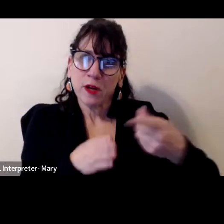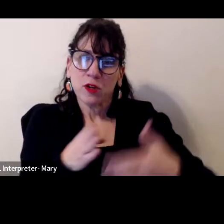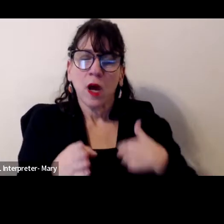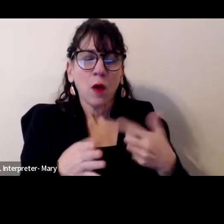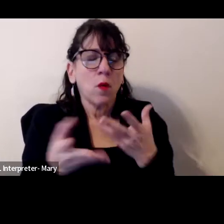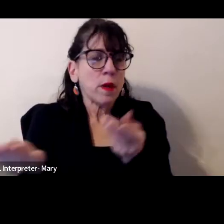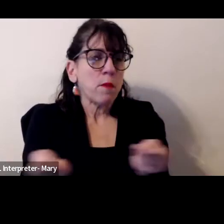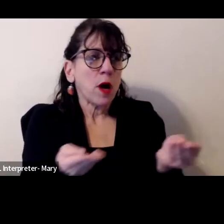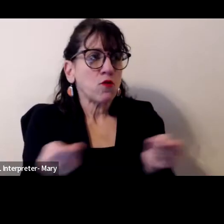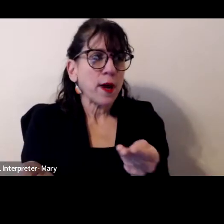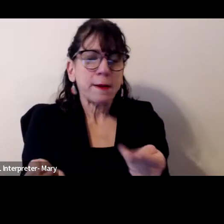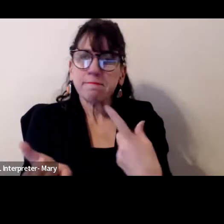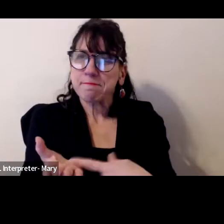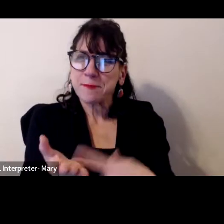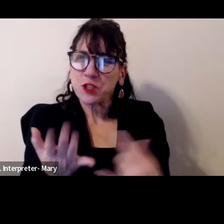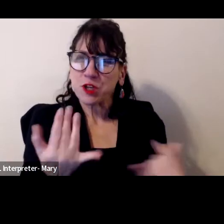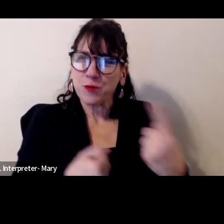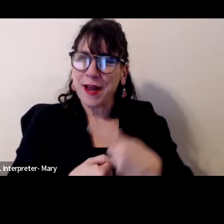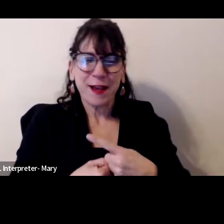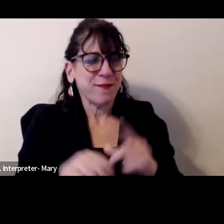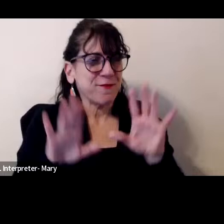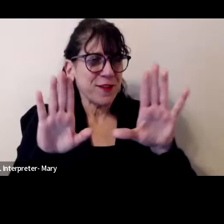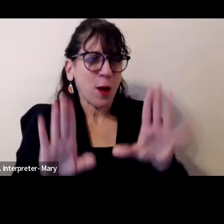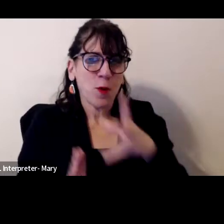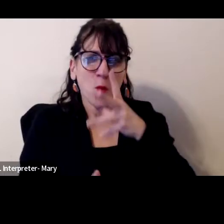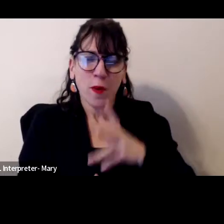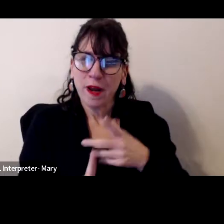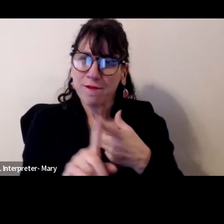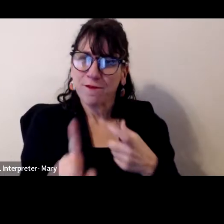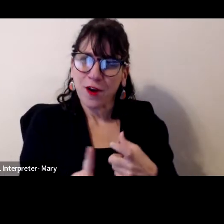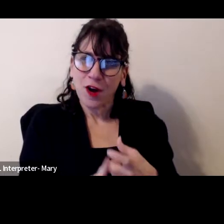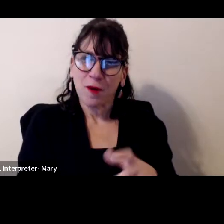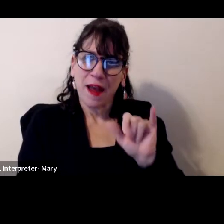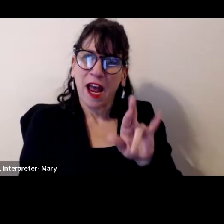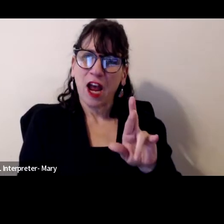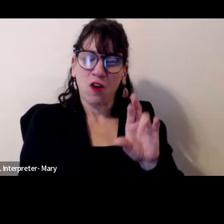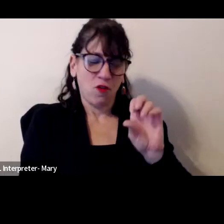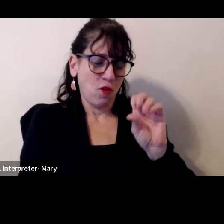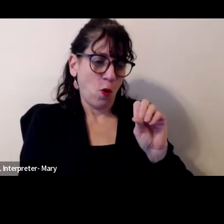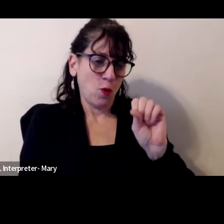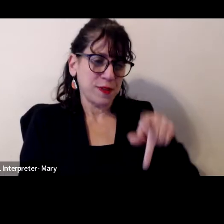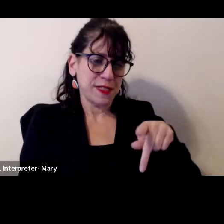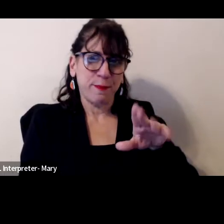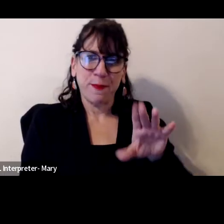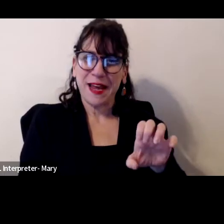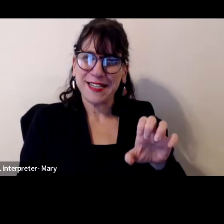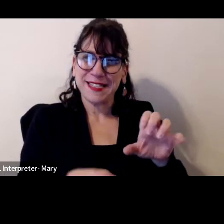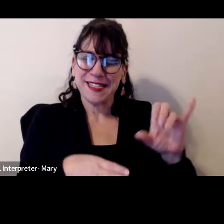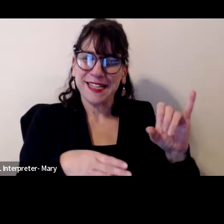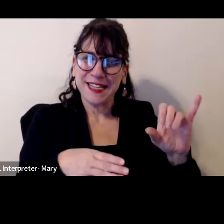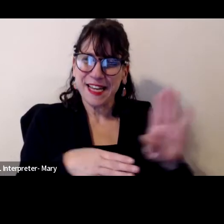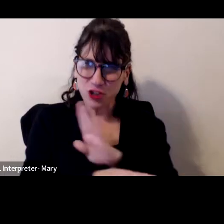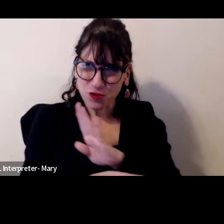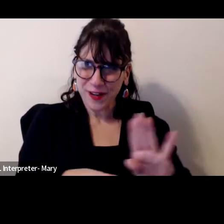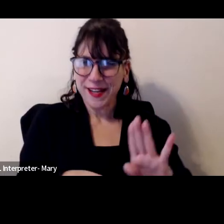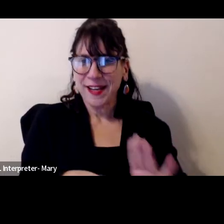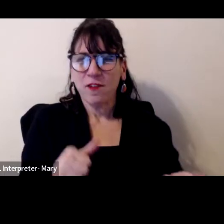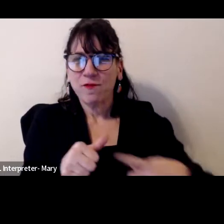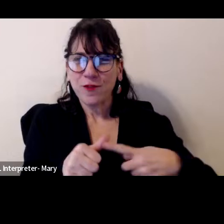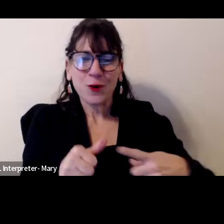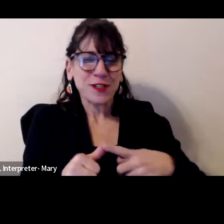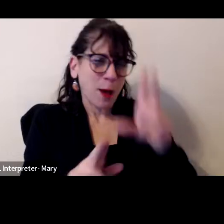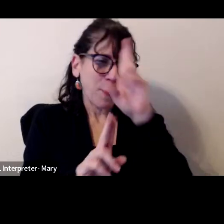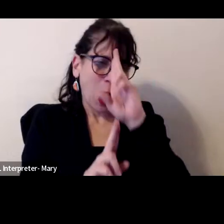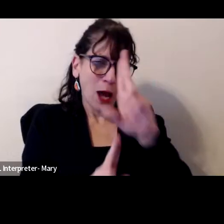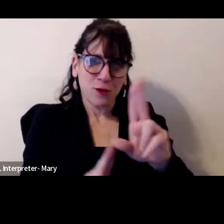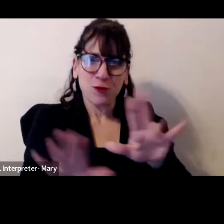the conversation today with these phenomenal women from the aerospace industry. First, I am